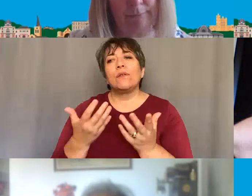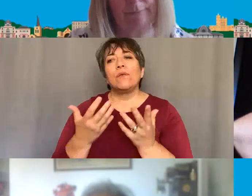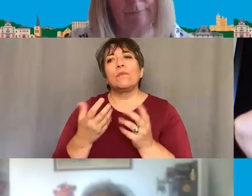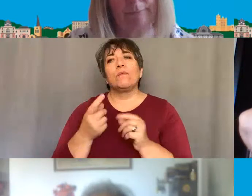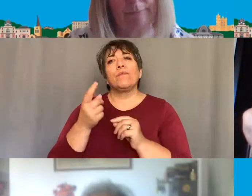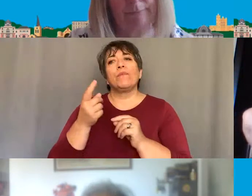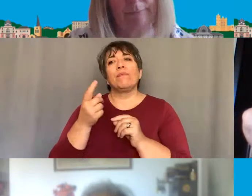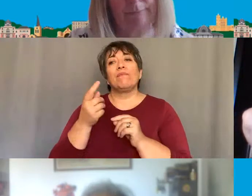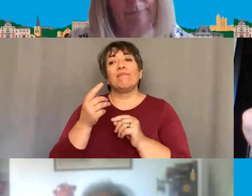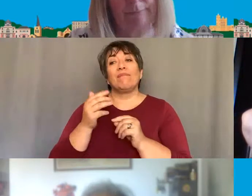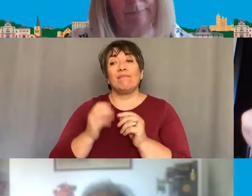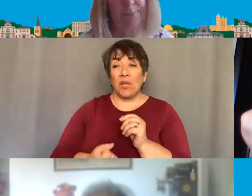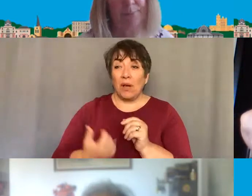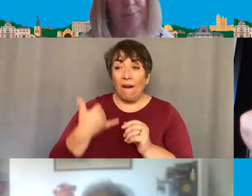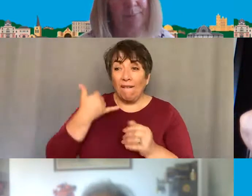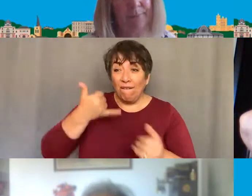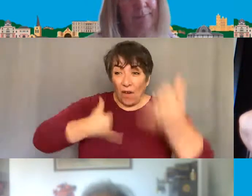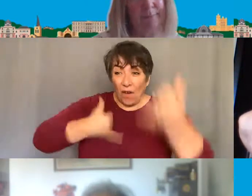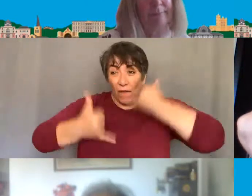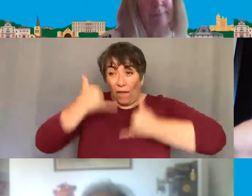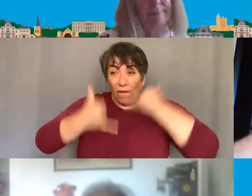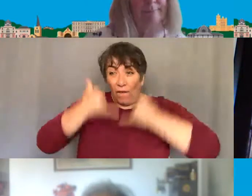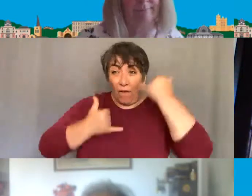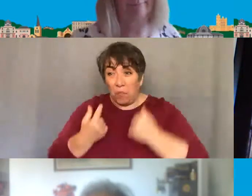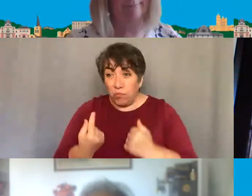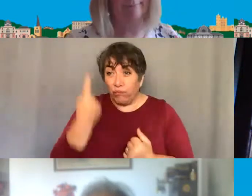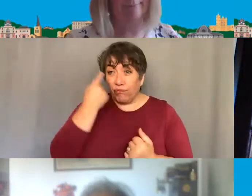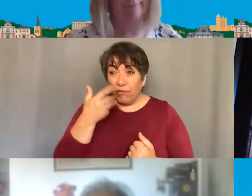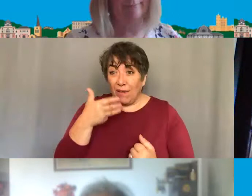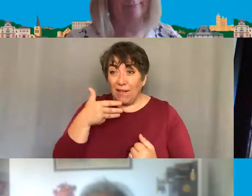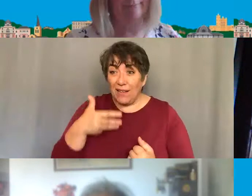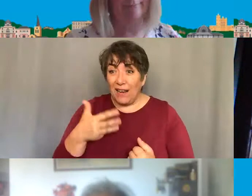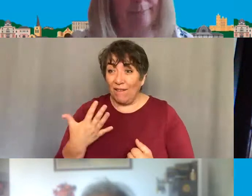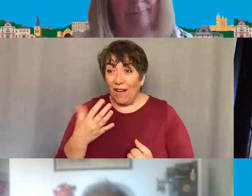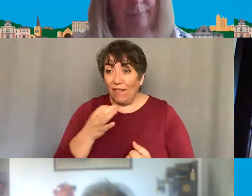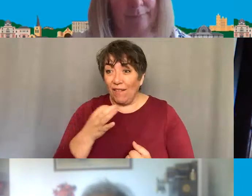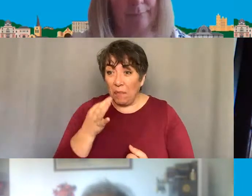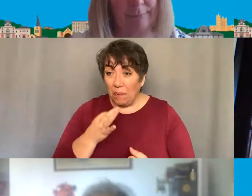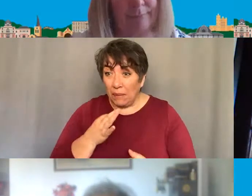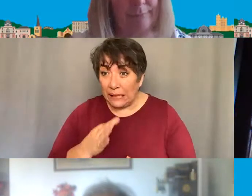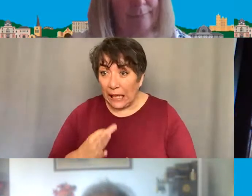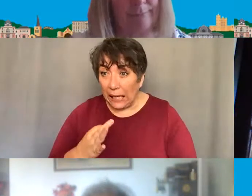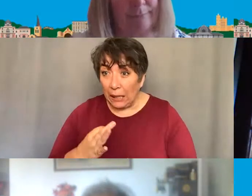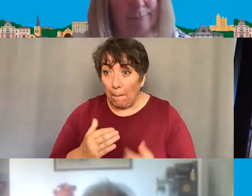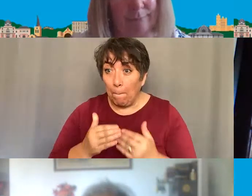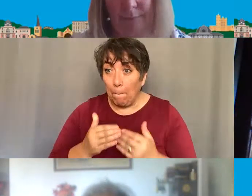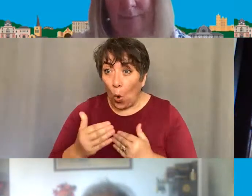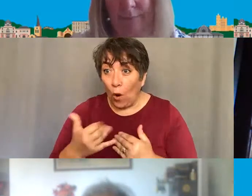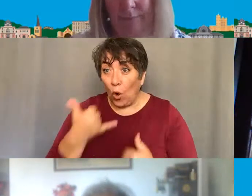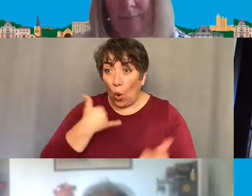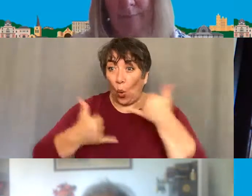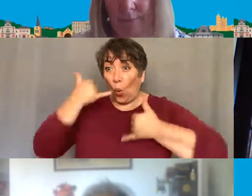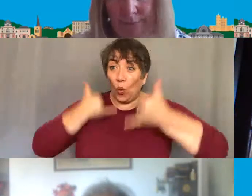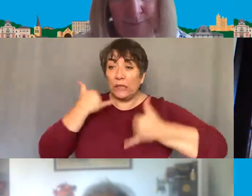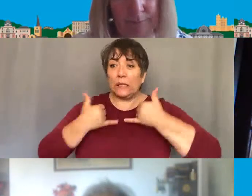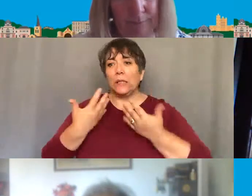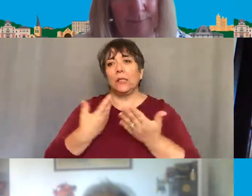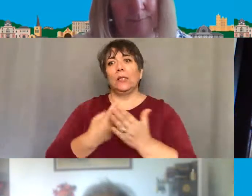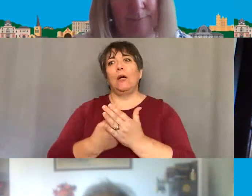the 95% increase in calls, we were under, you know, increased pressure to deliver that service, as everybody was, you